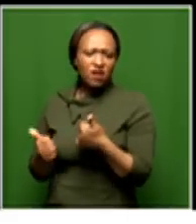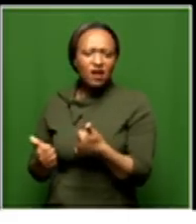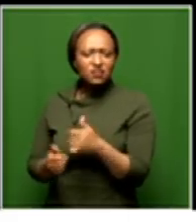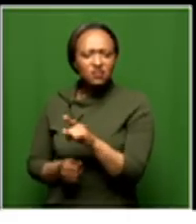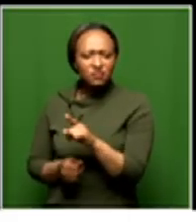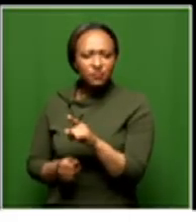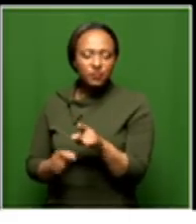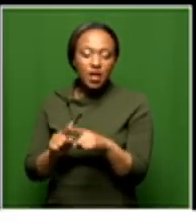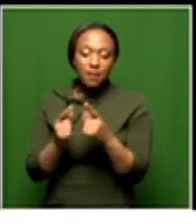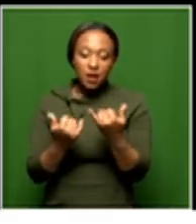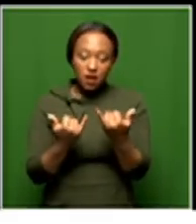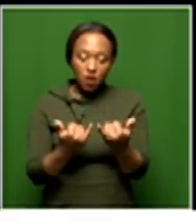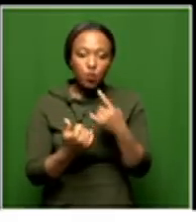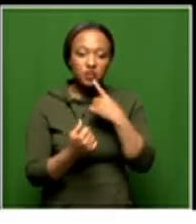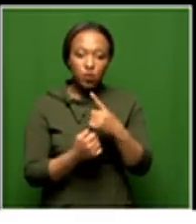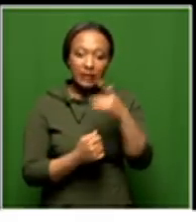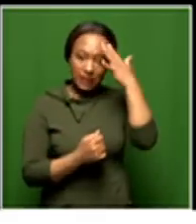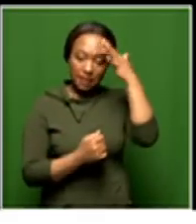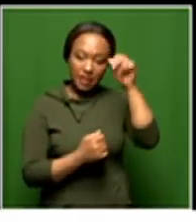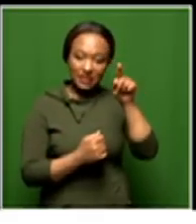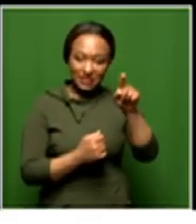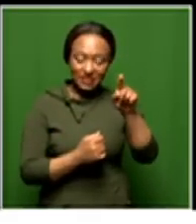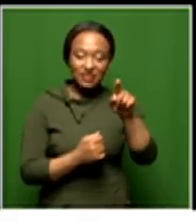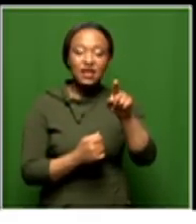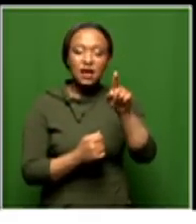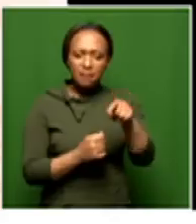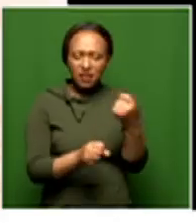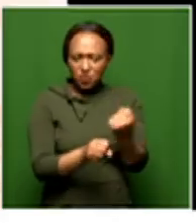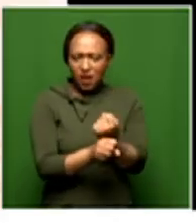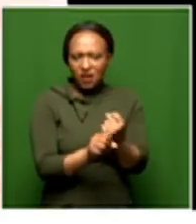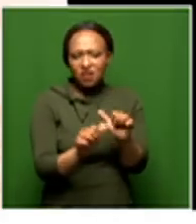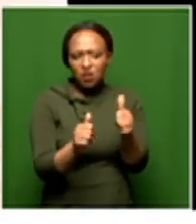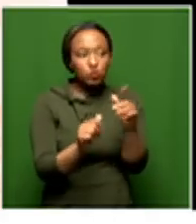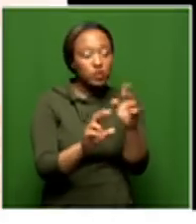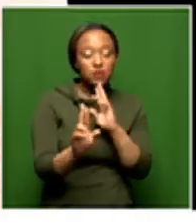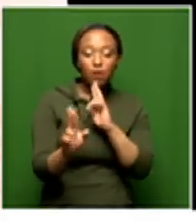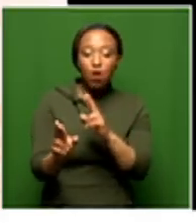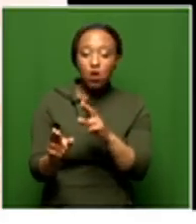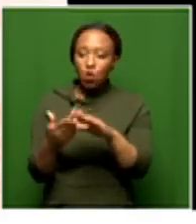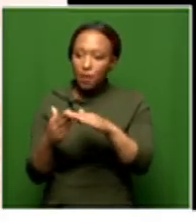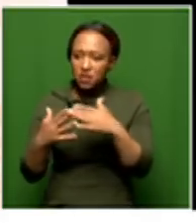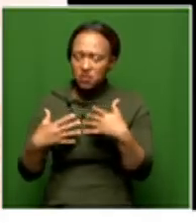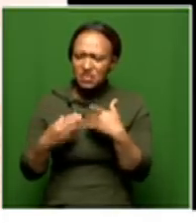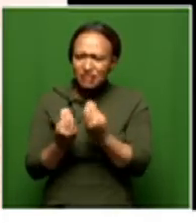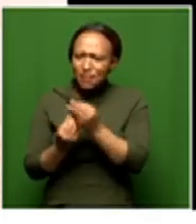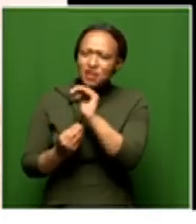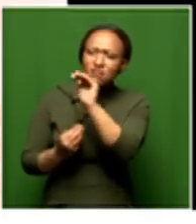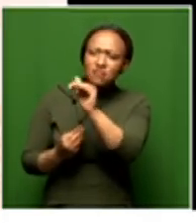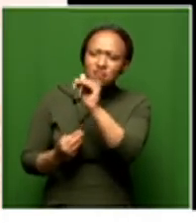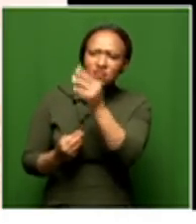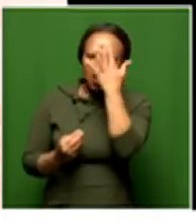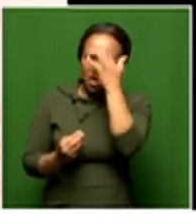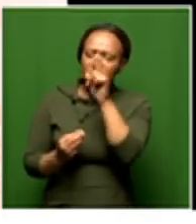But in this case, we really feel that government have also to be effective in responding to the concerns of the people. That is why we've embraced, even in